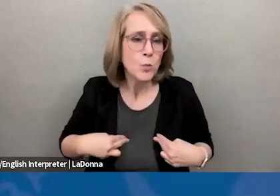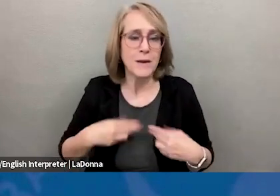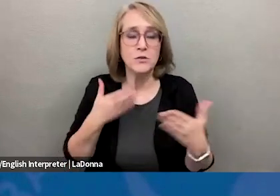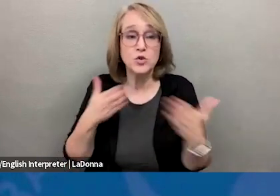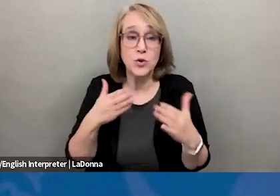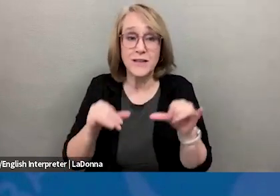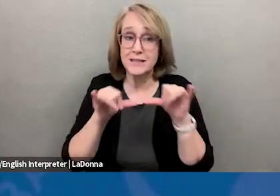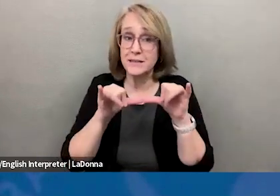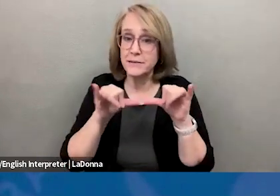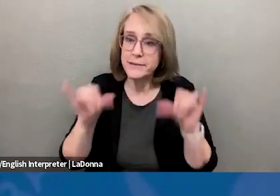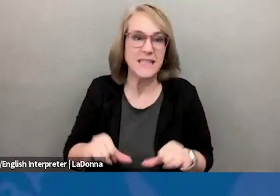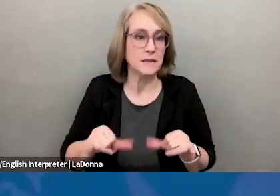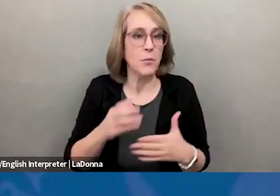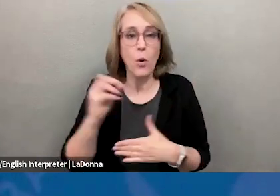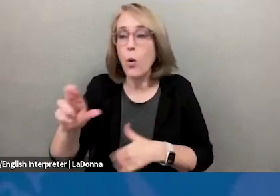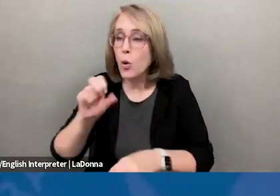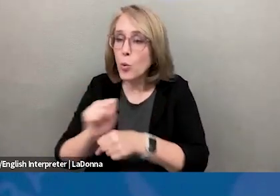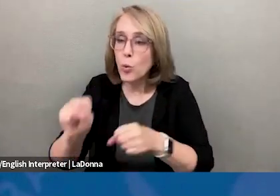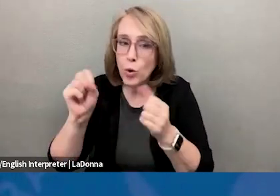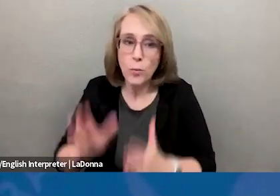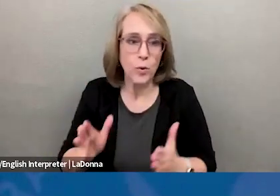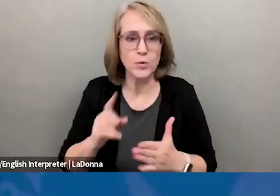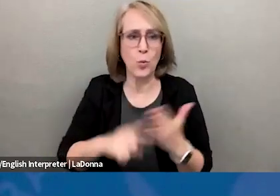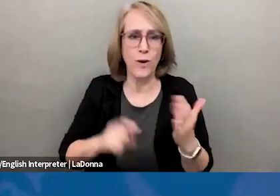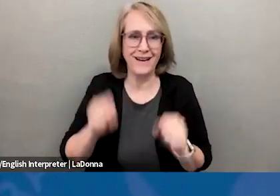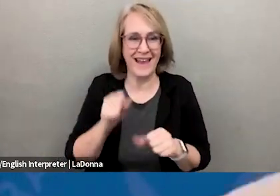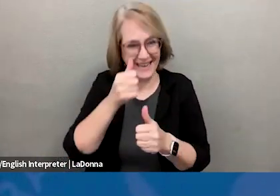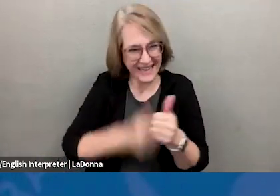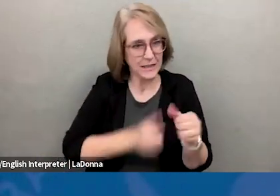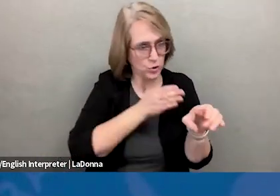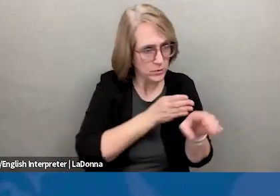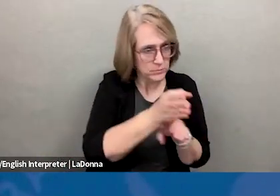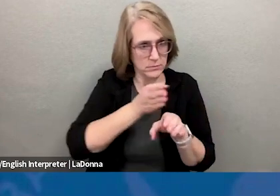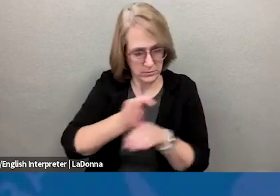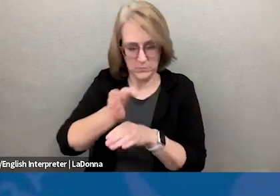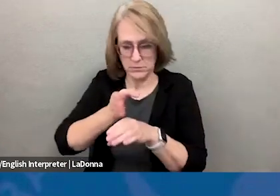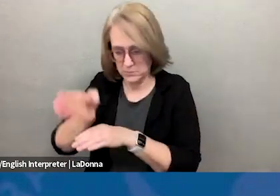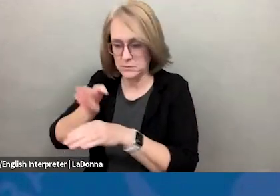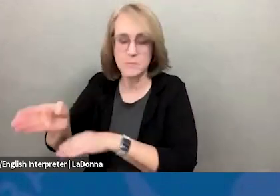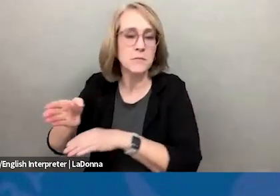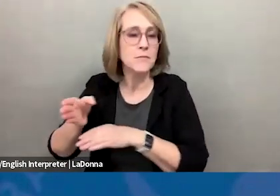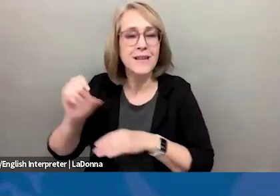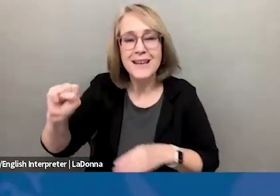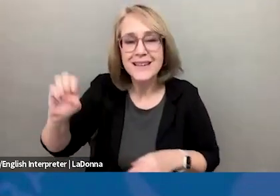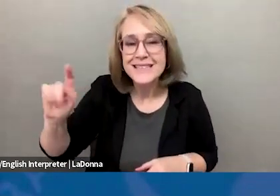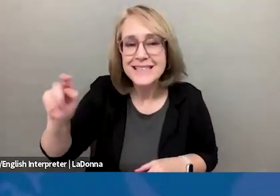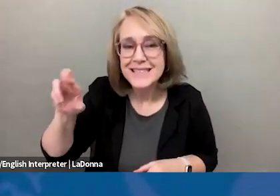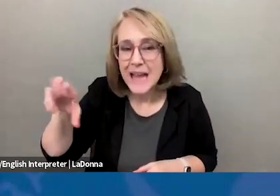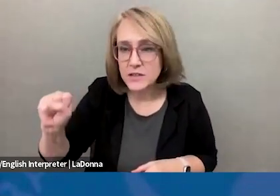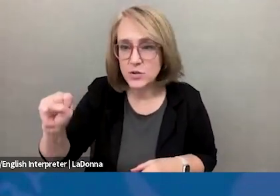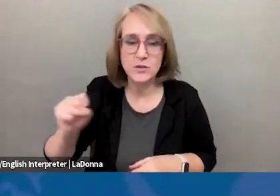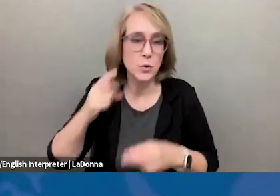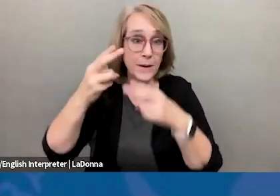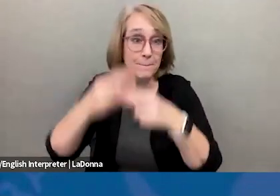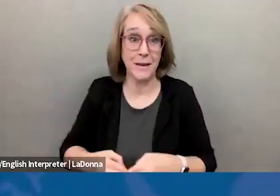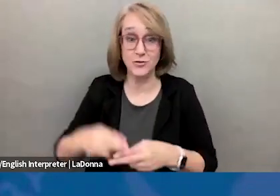systems do? Employers, all of the other constituencies and all of the other sectors that are mentioned